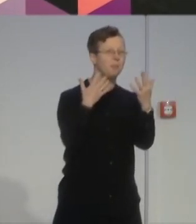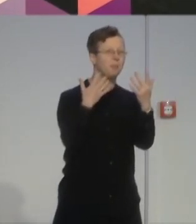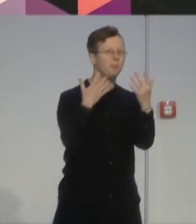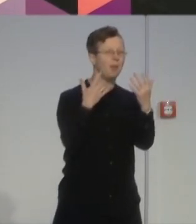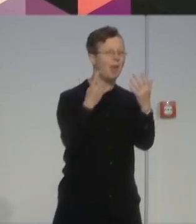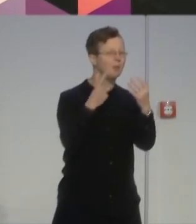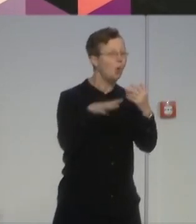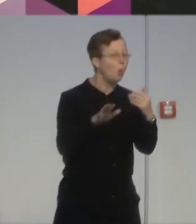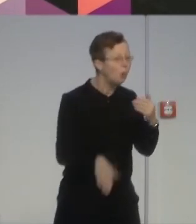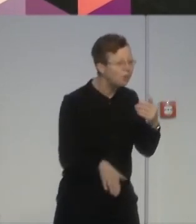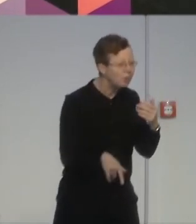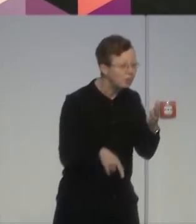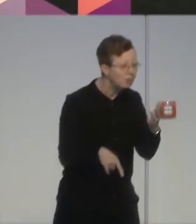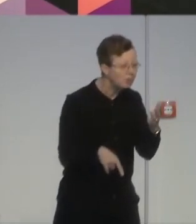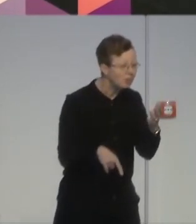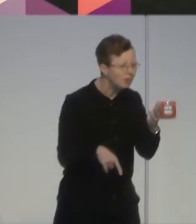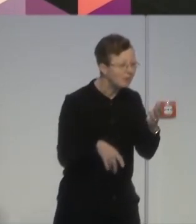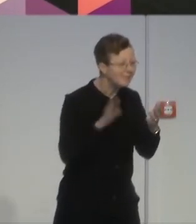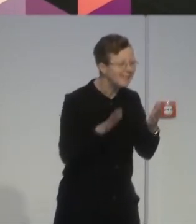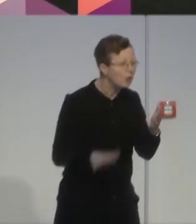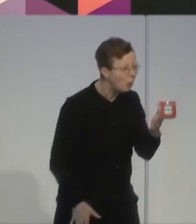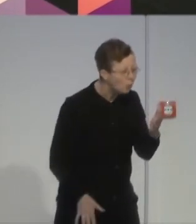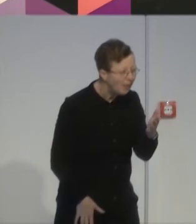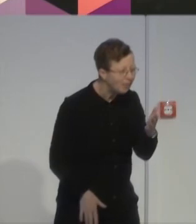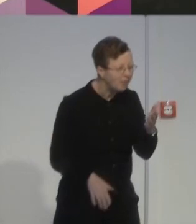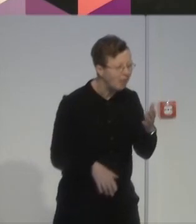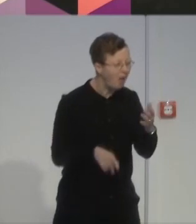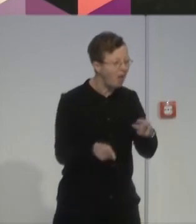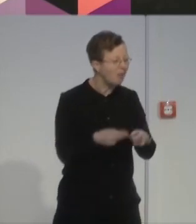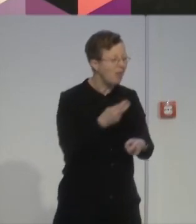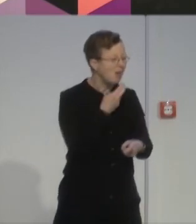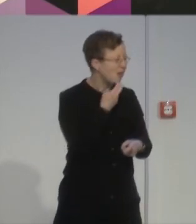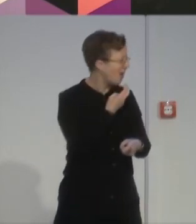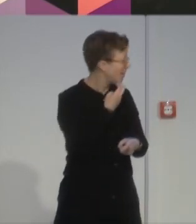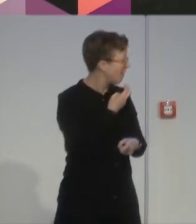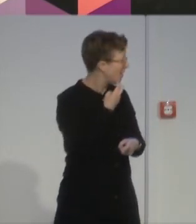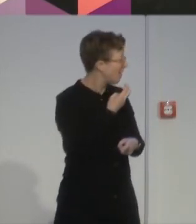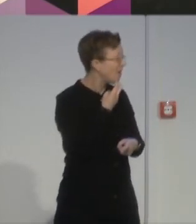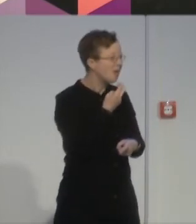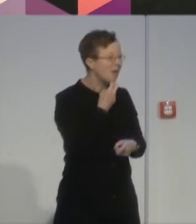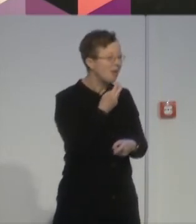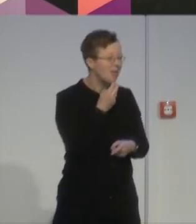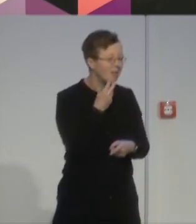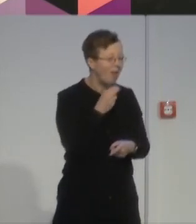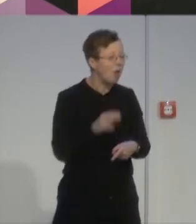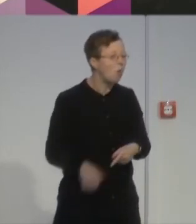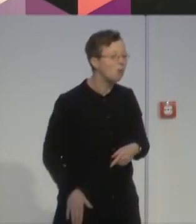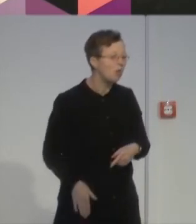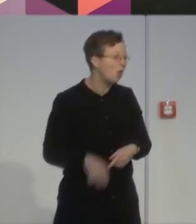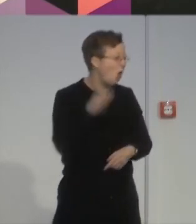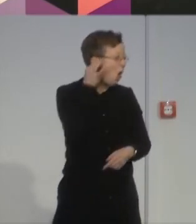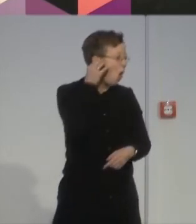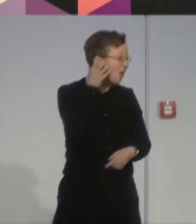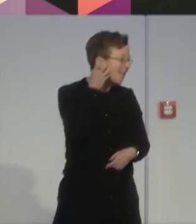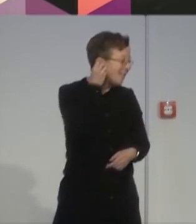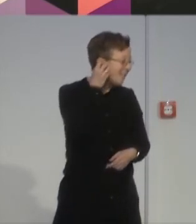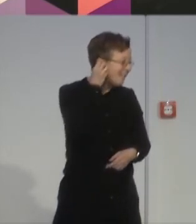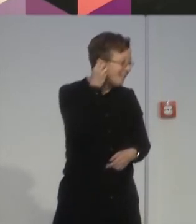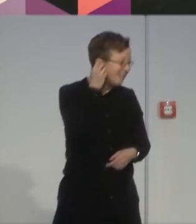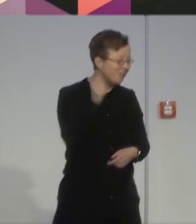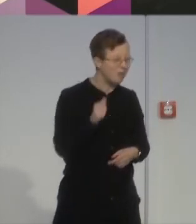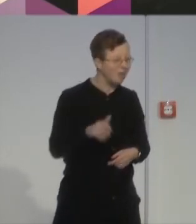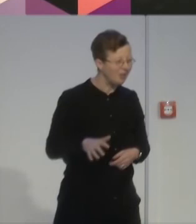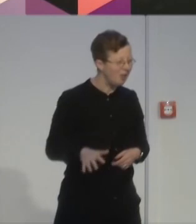the dog, his dog. His dog, he called it his dog ear biter, because his dog, when he was playing,